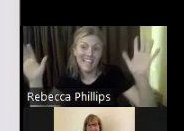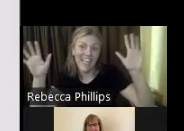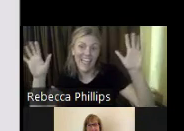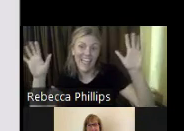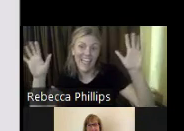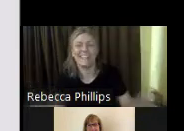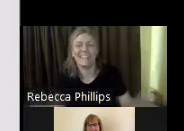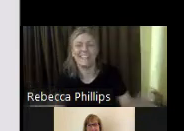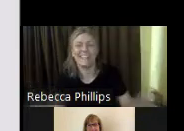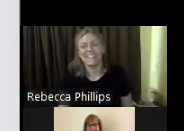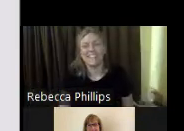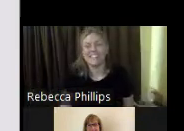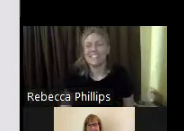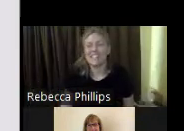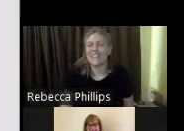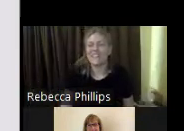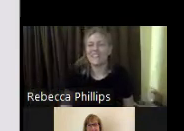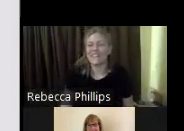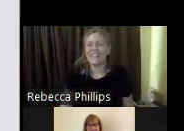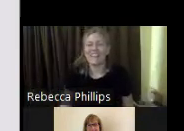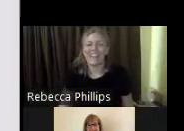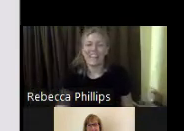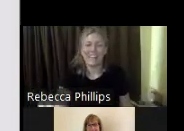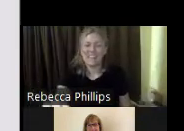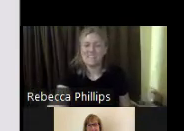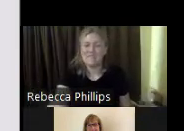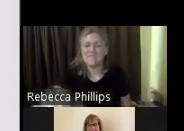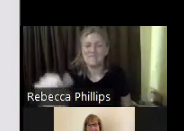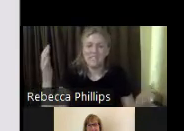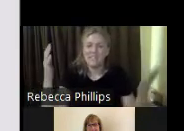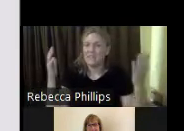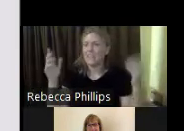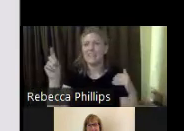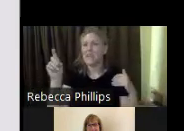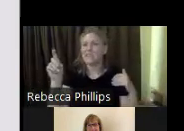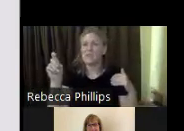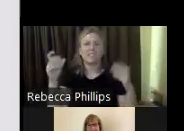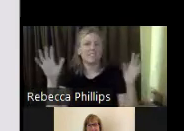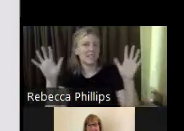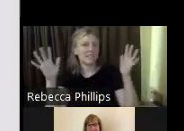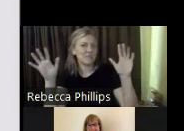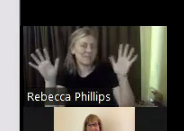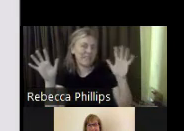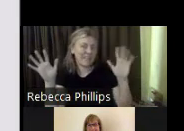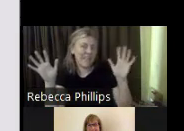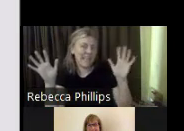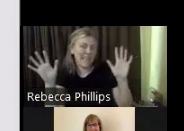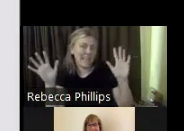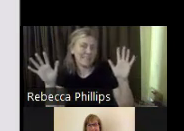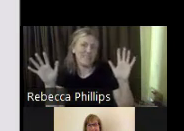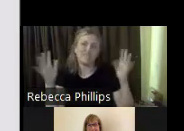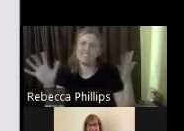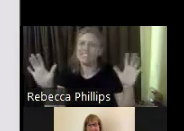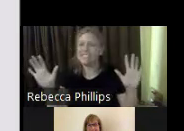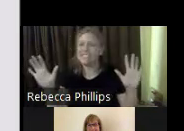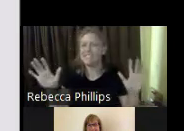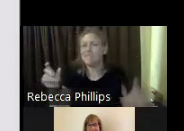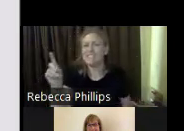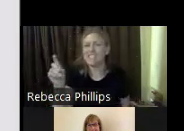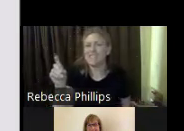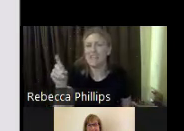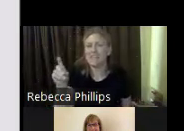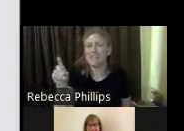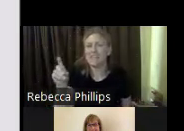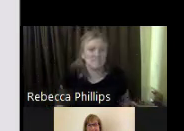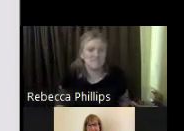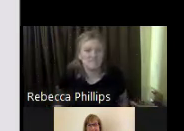hands. And so, but like if we have any questions, otherwise we can say yay, and then we're finished. But does